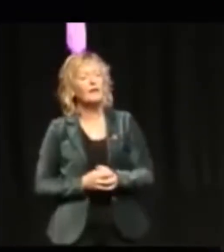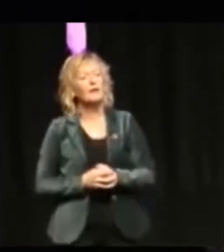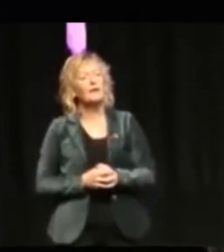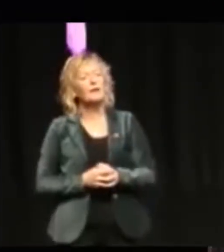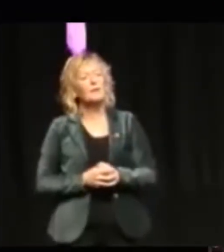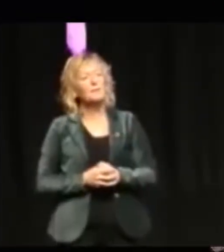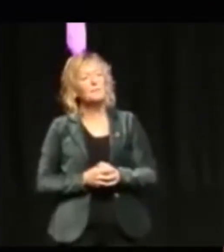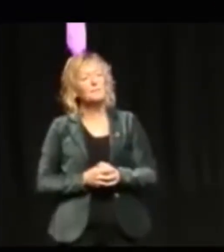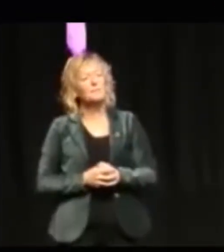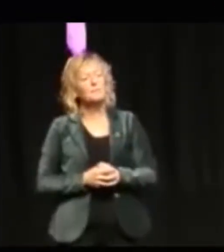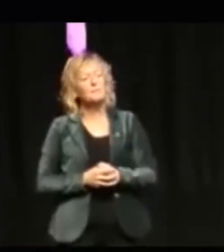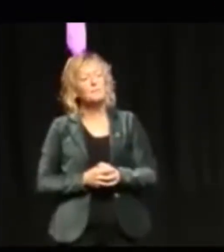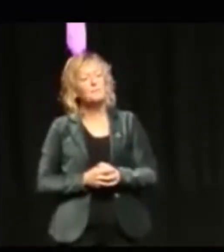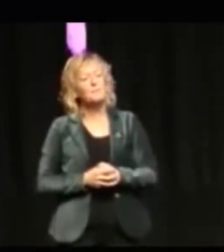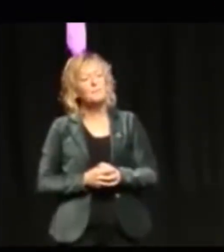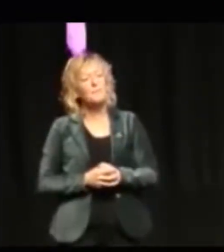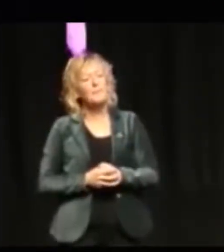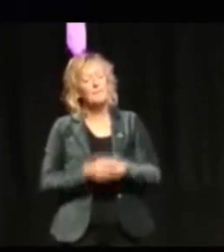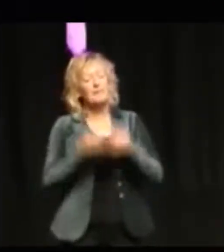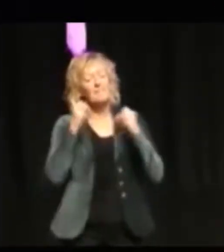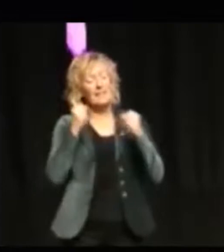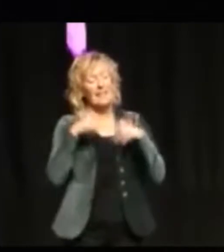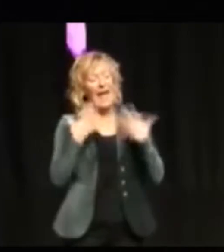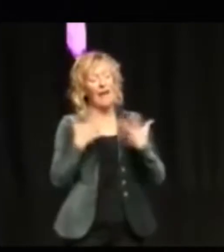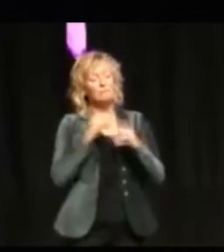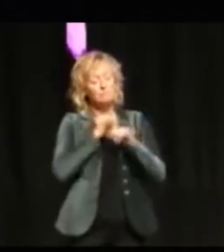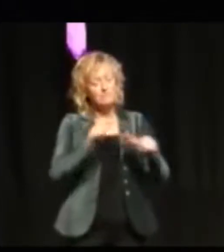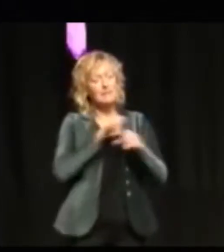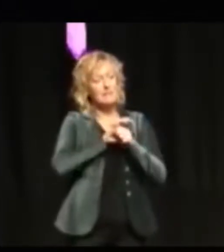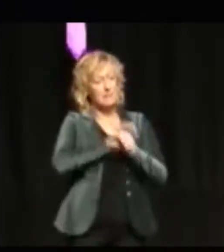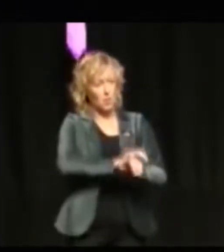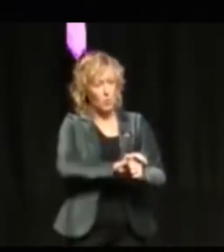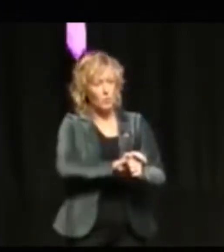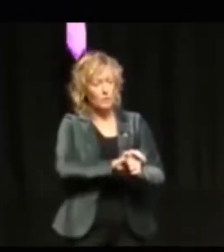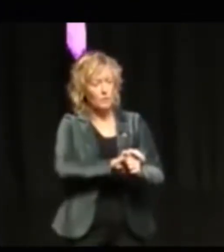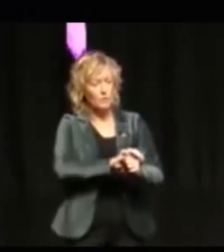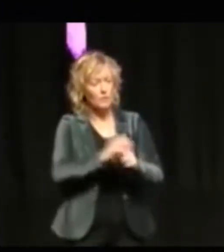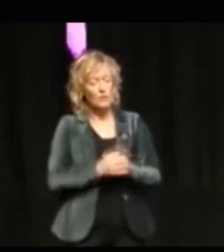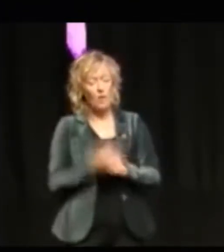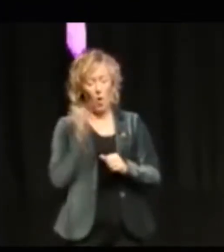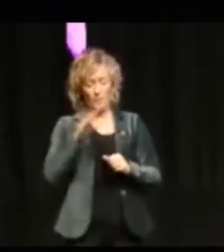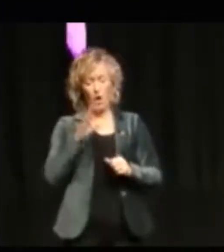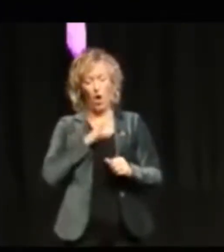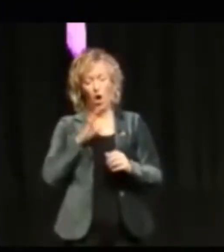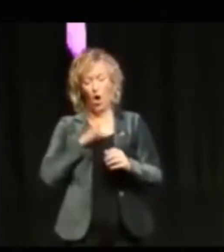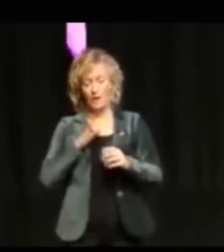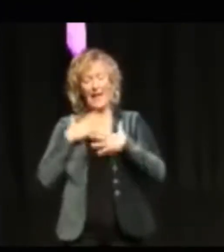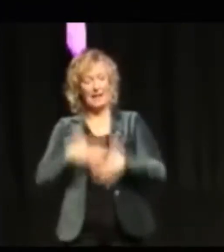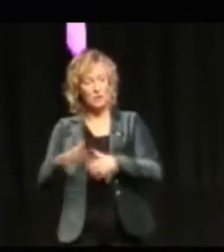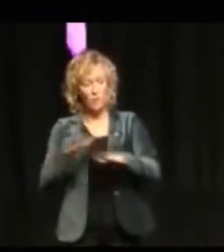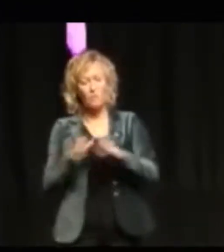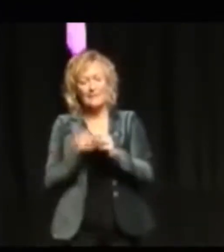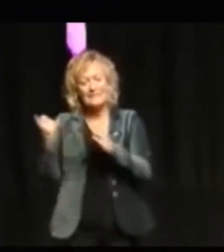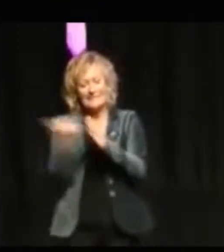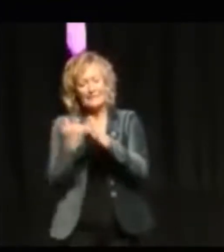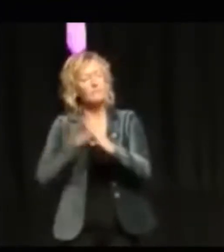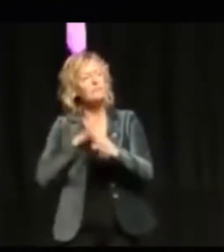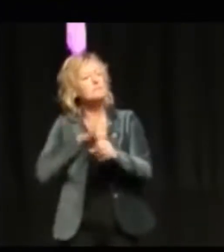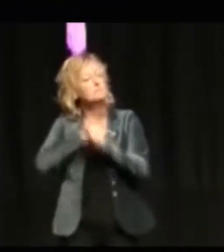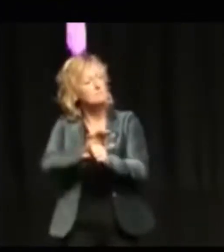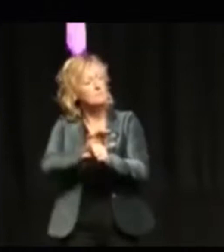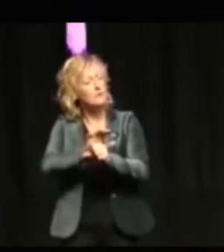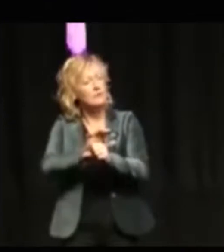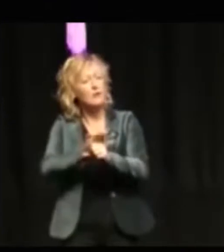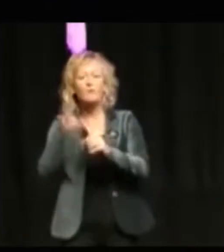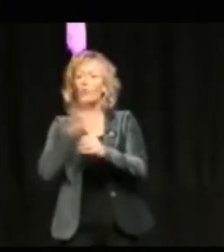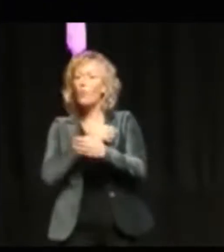it, the most important is non-discrimination. So if I have a great health system, but it discriminates, not